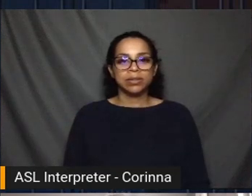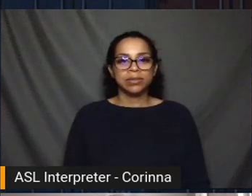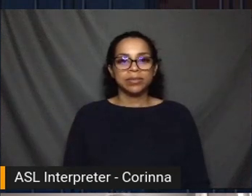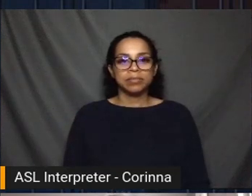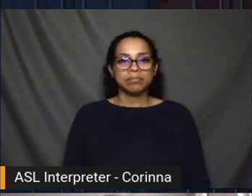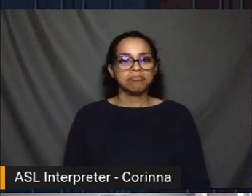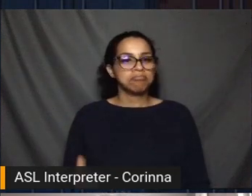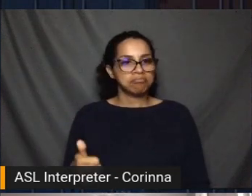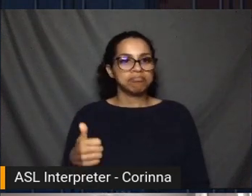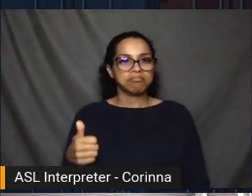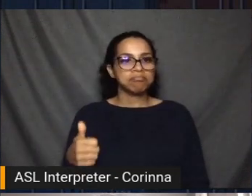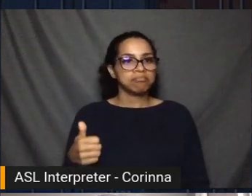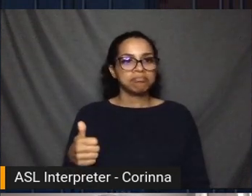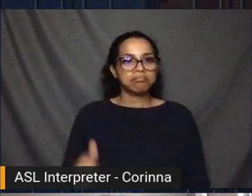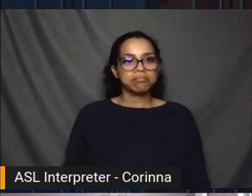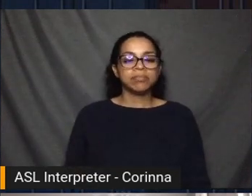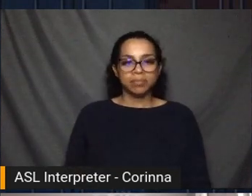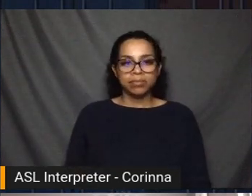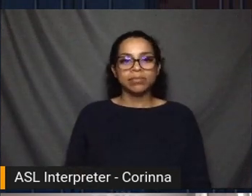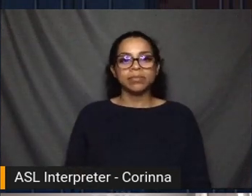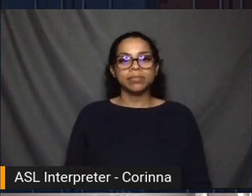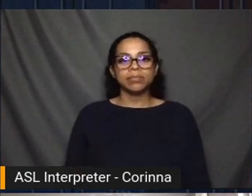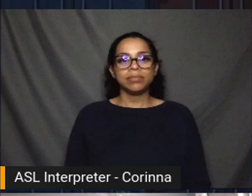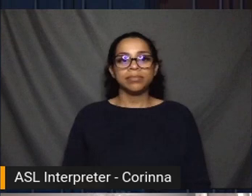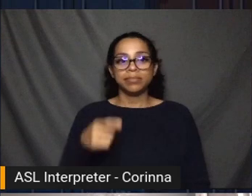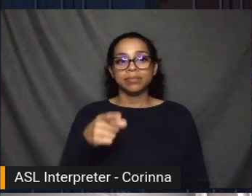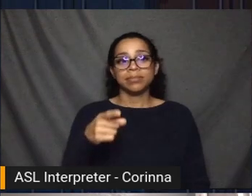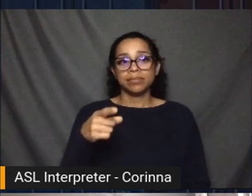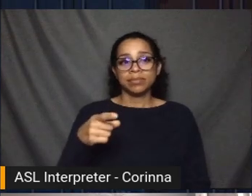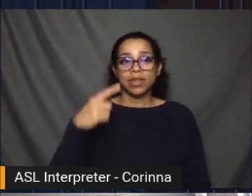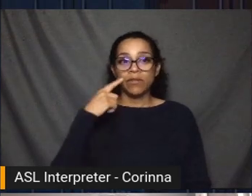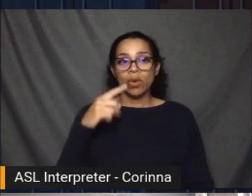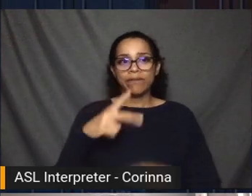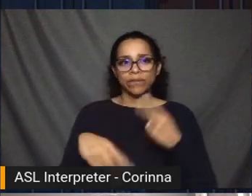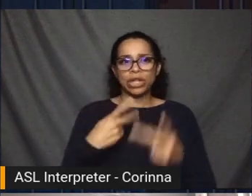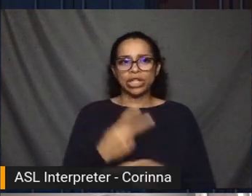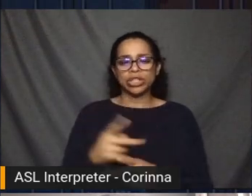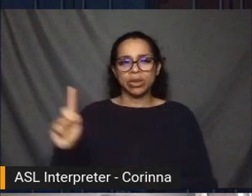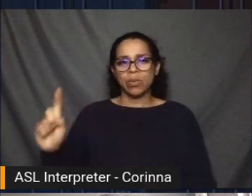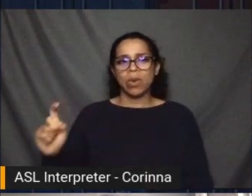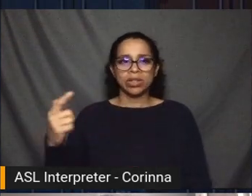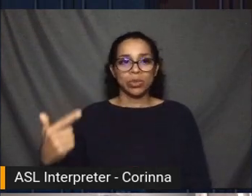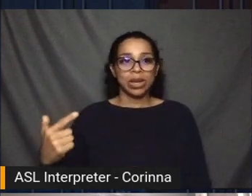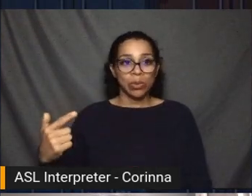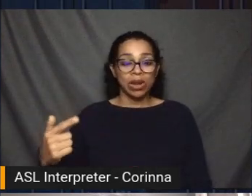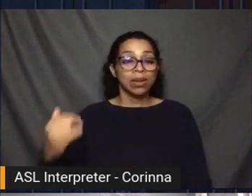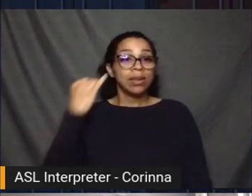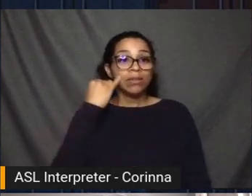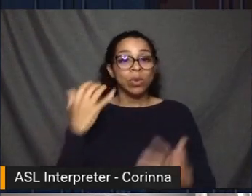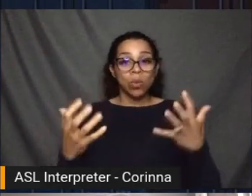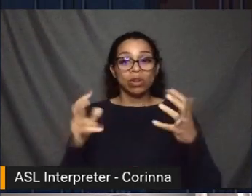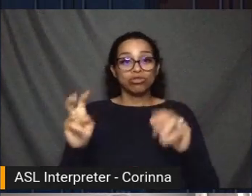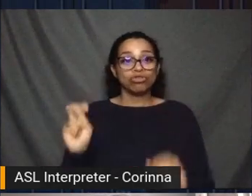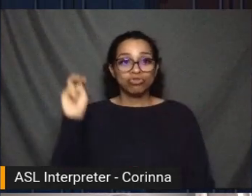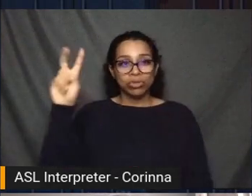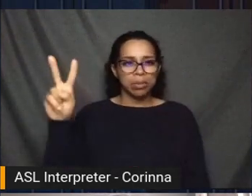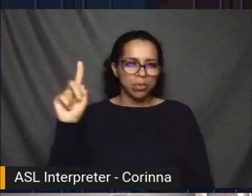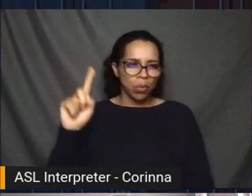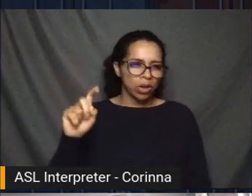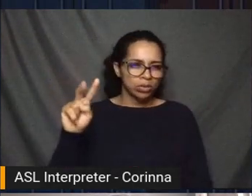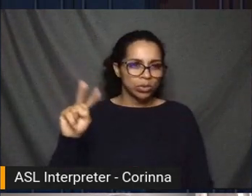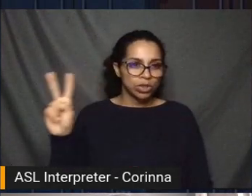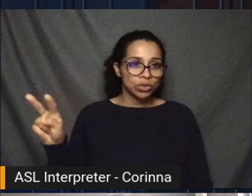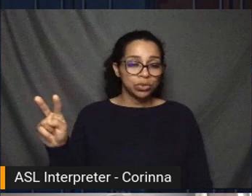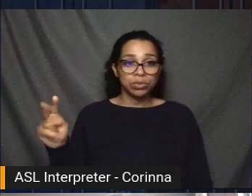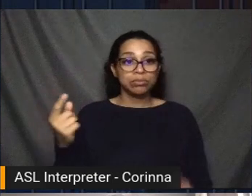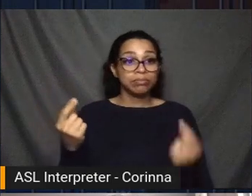Cool. And this is for CDK. This is for version 121, right? If we want to jump to version 122, all we need to do